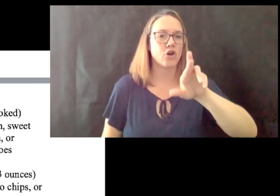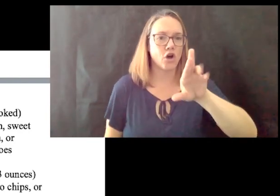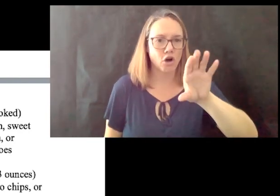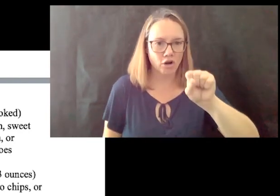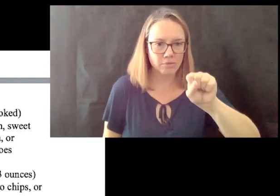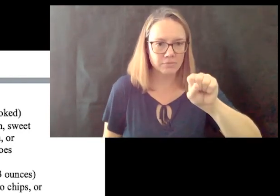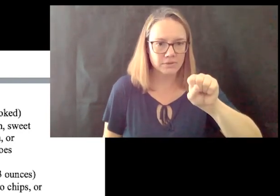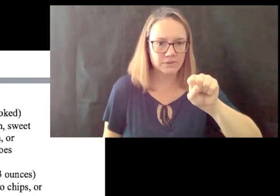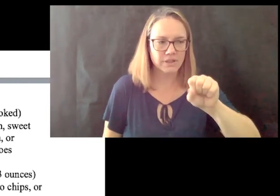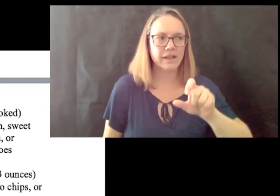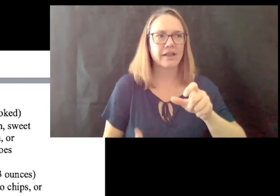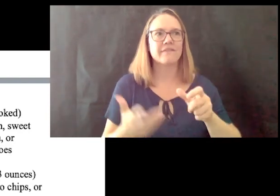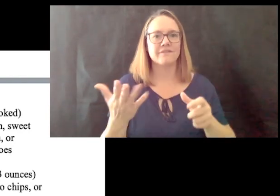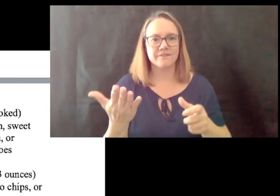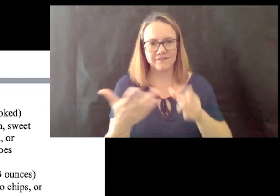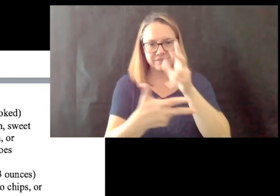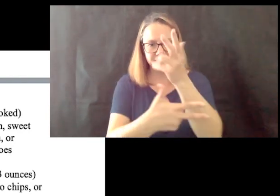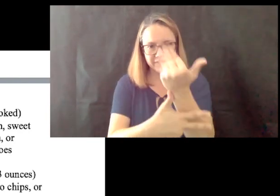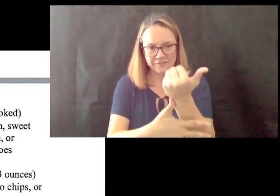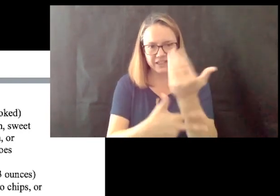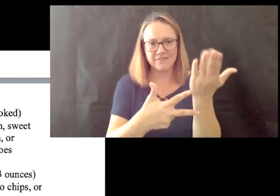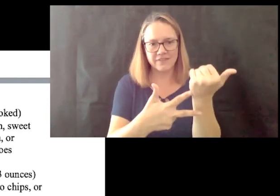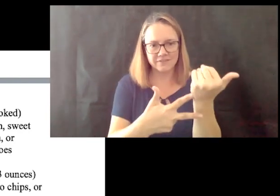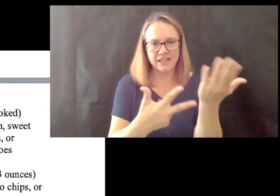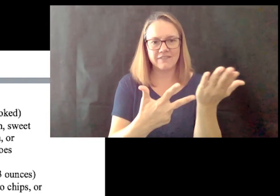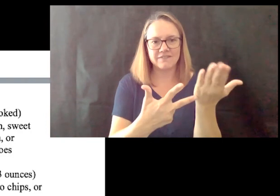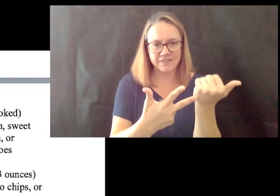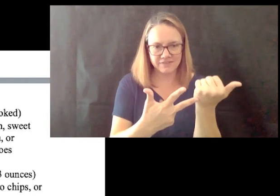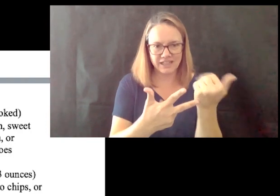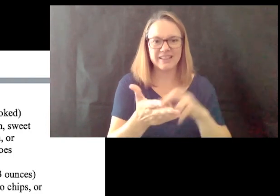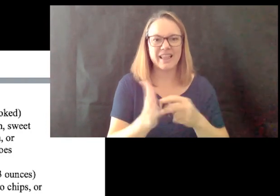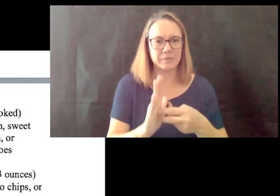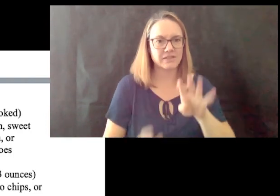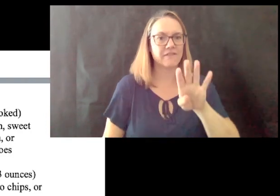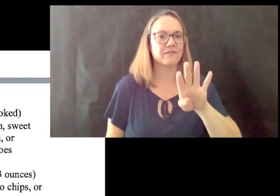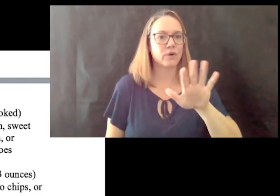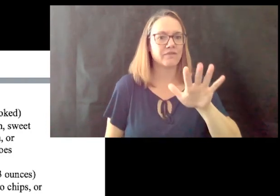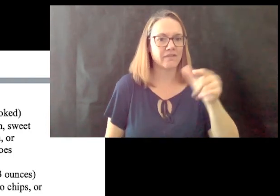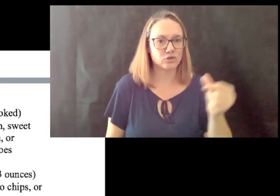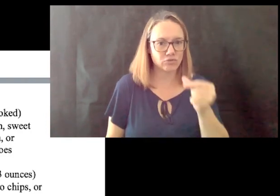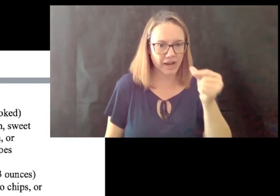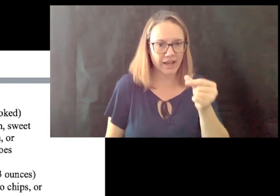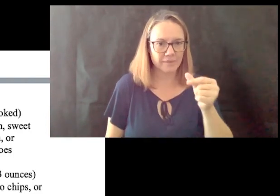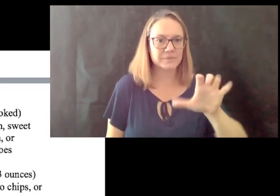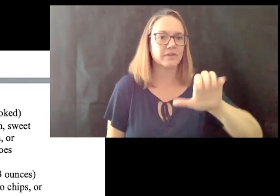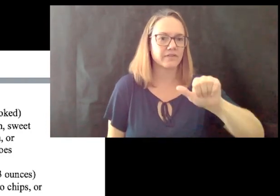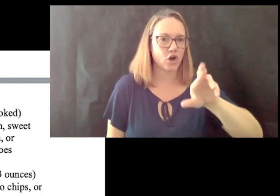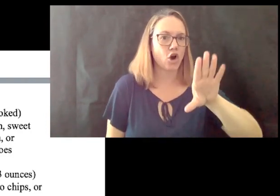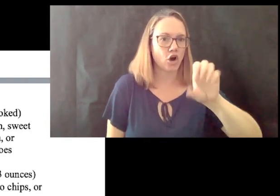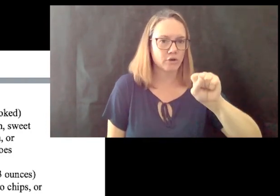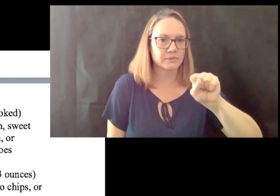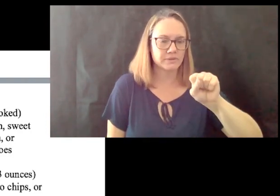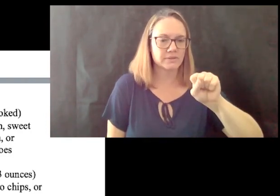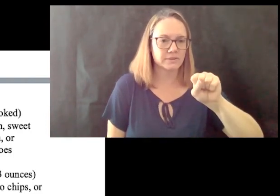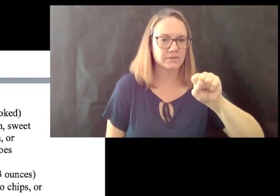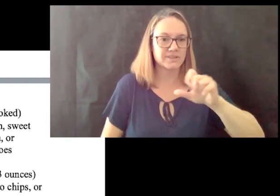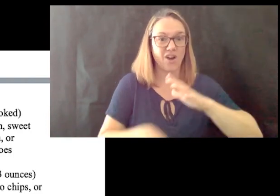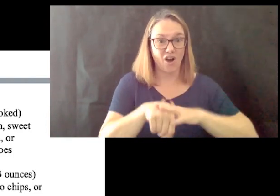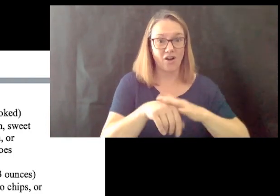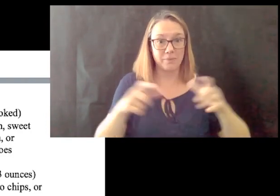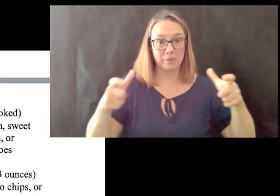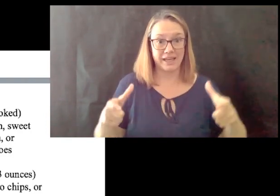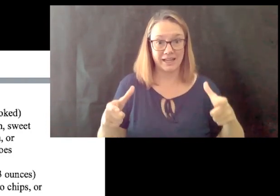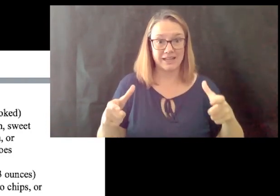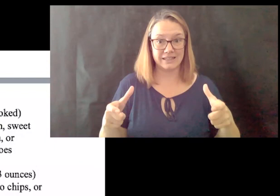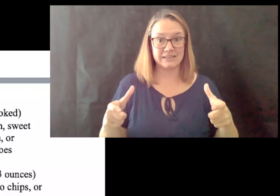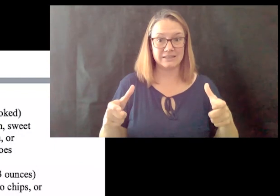so we could easily say that we had 45 grams of carbohydrates just in the rice on our plate. And so where does